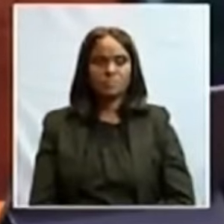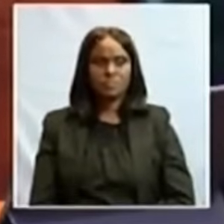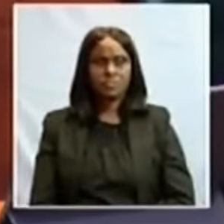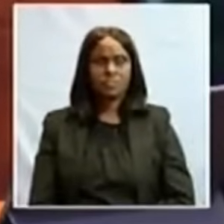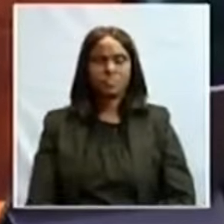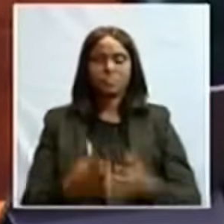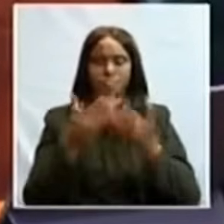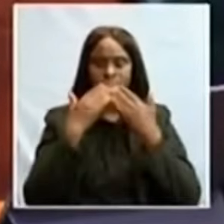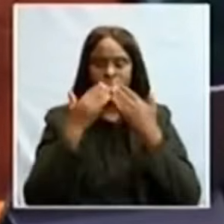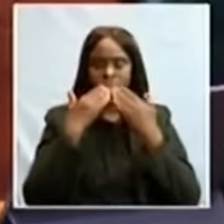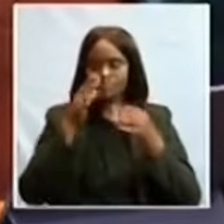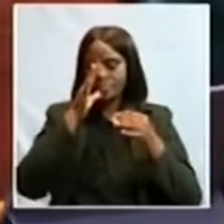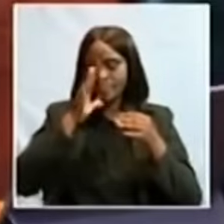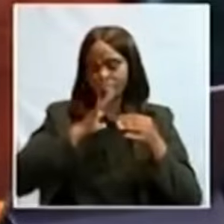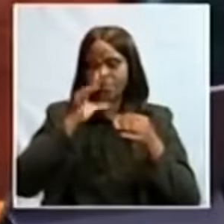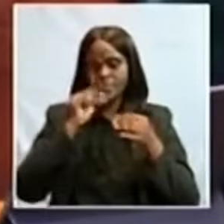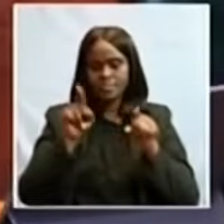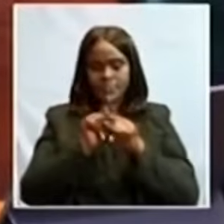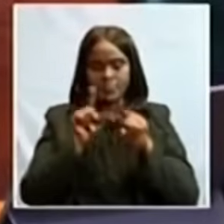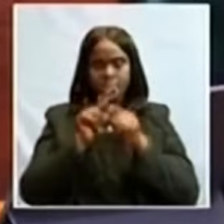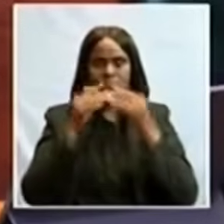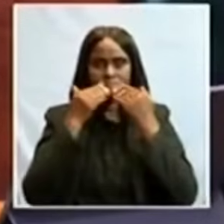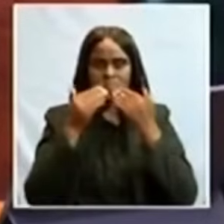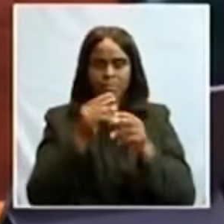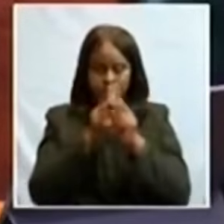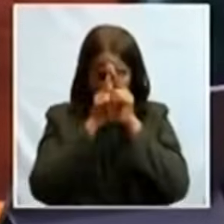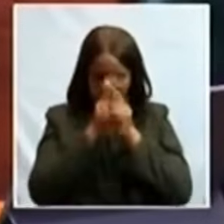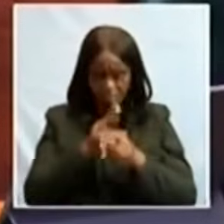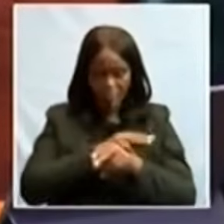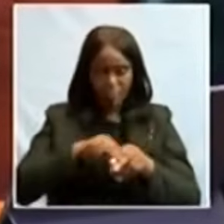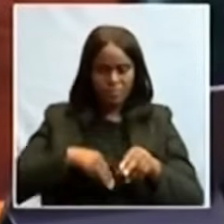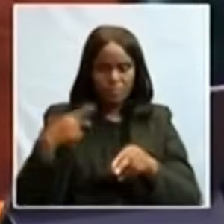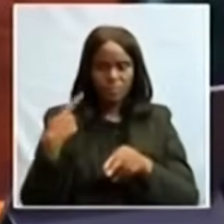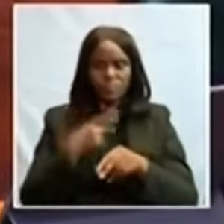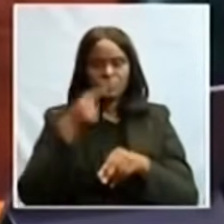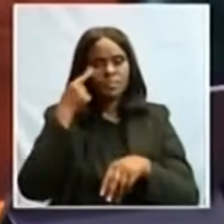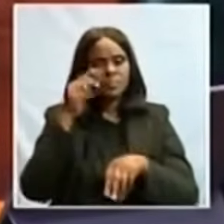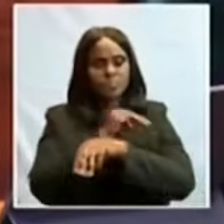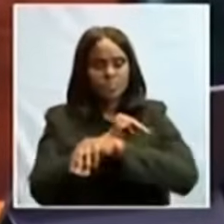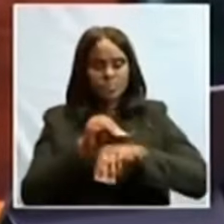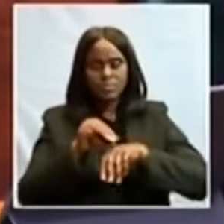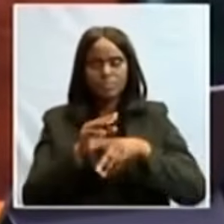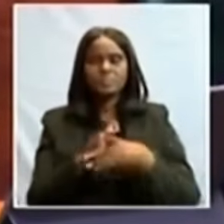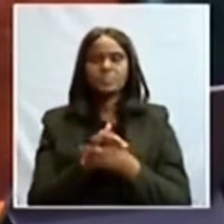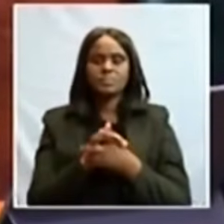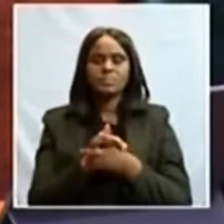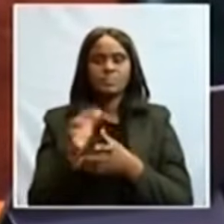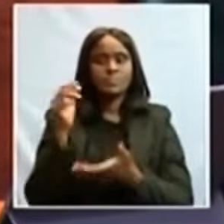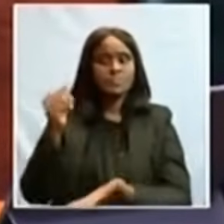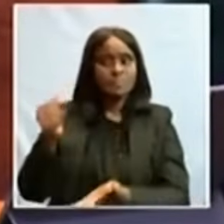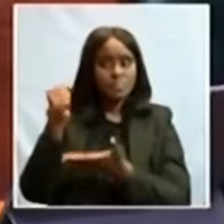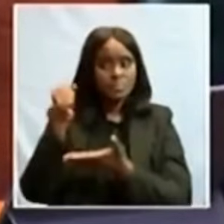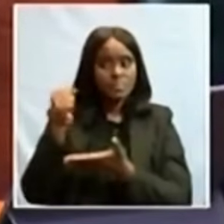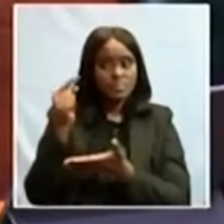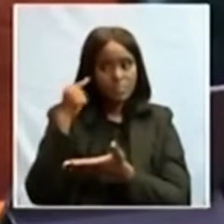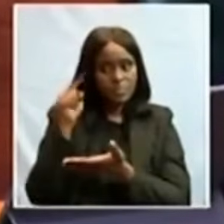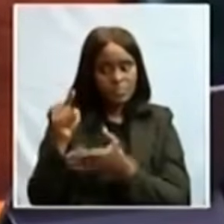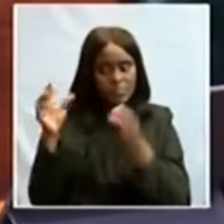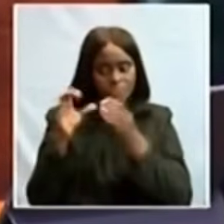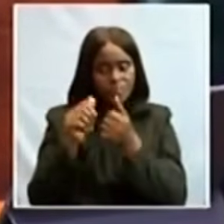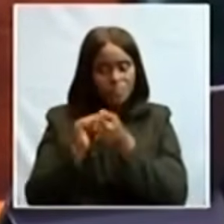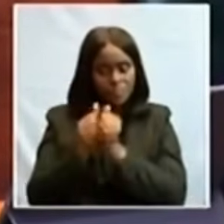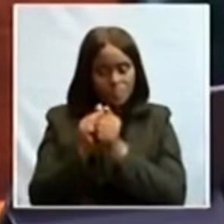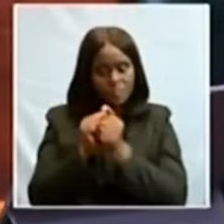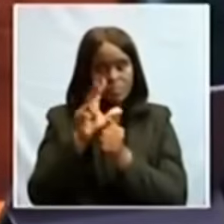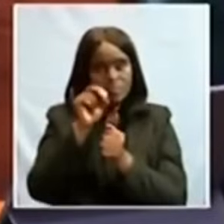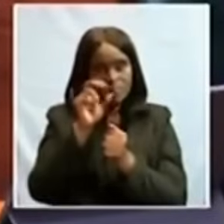Thank you, Madam Speaker, and thank you, Honorable Member for Muchinga. The budget for the community sport is 30